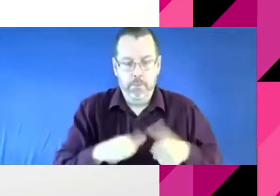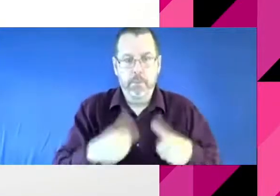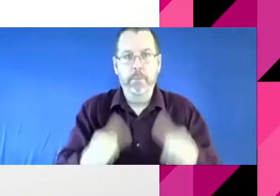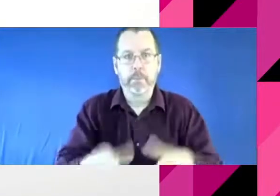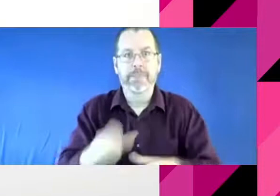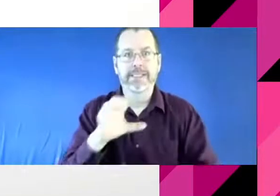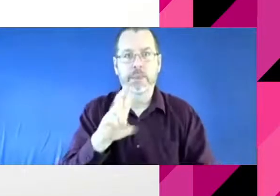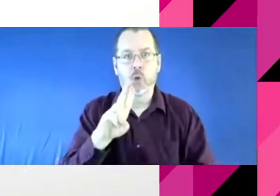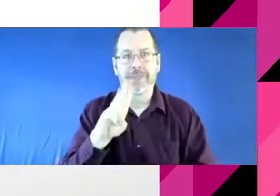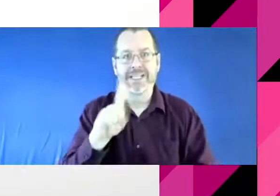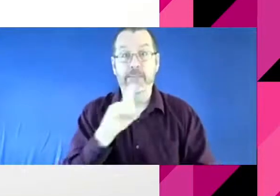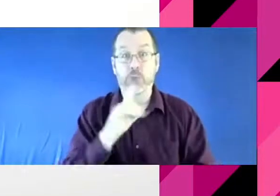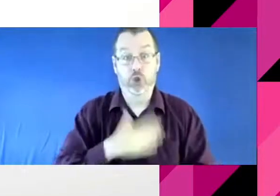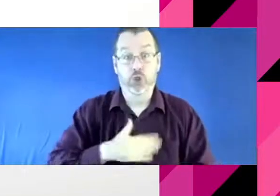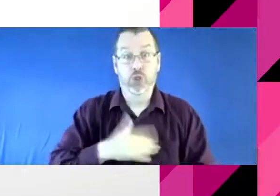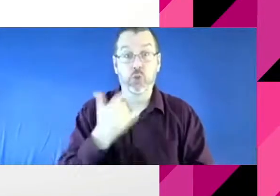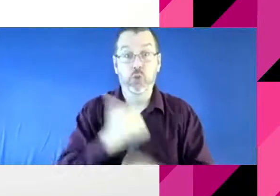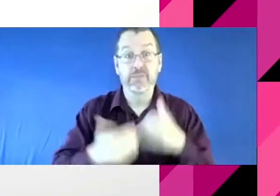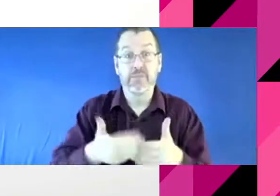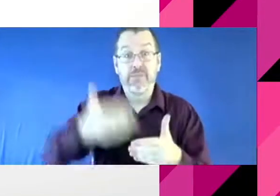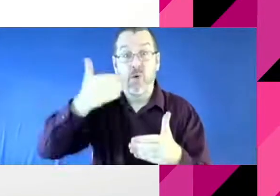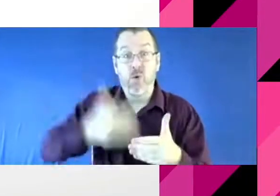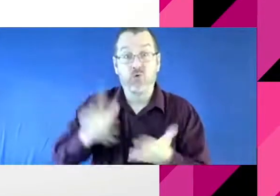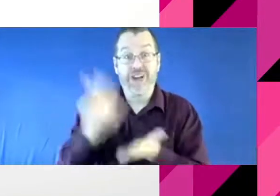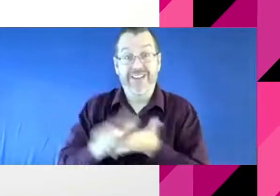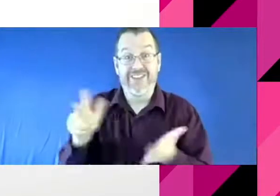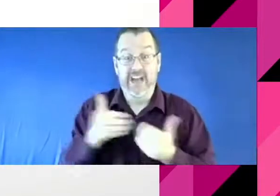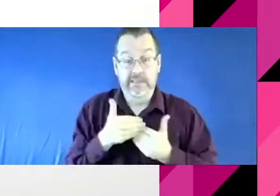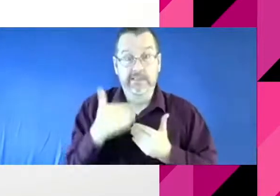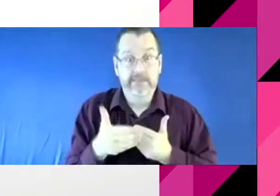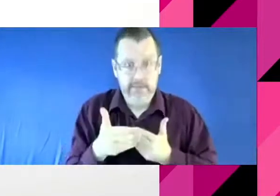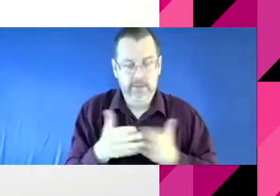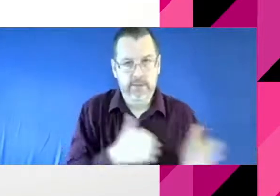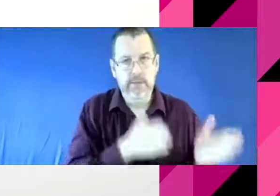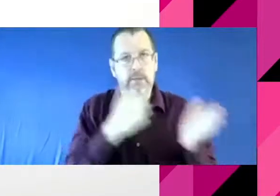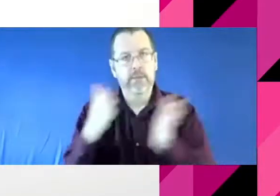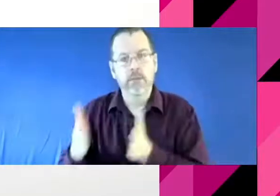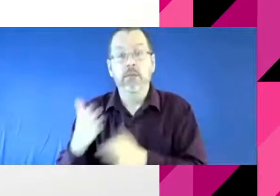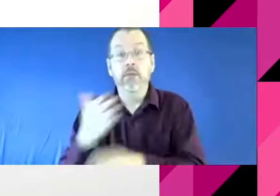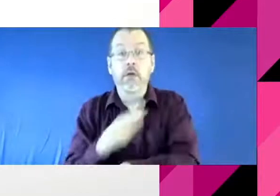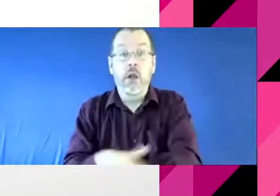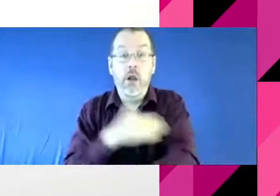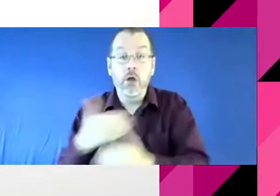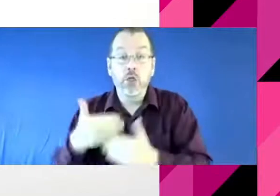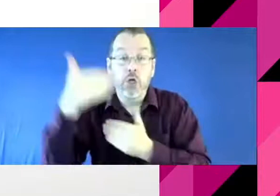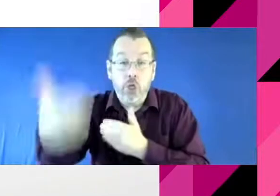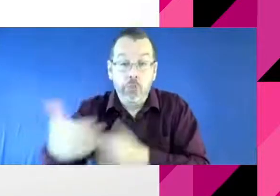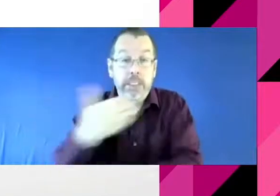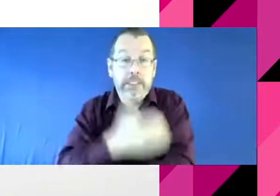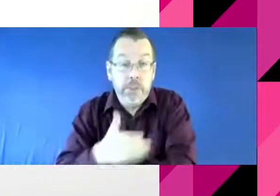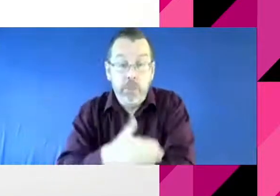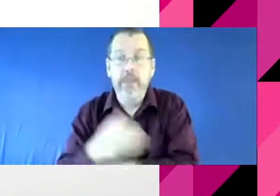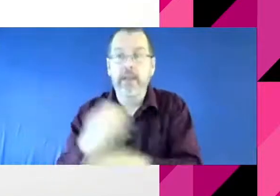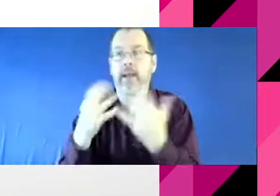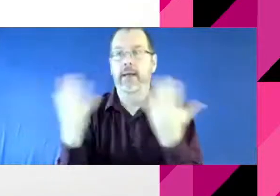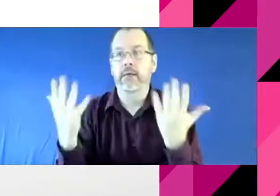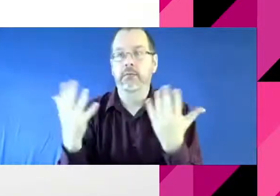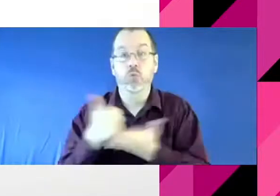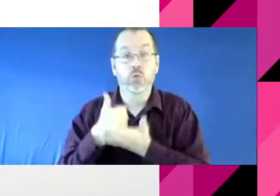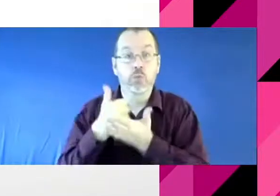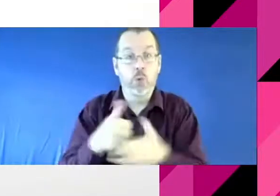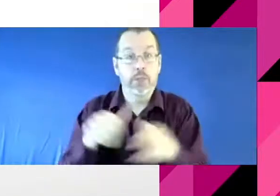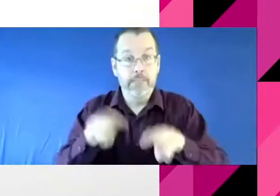only ratified it 2 years earlier. Ongoing policy development focused on some more challenging areas, such as supporting people with